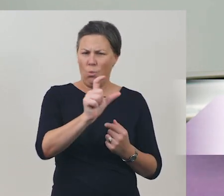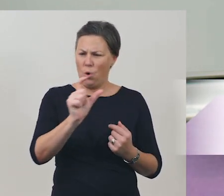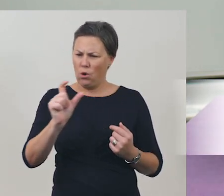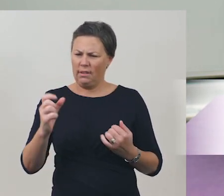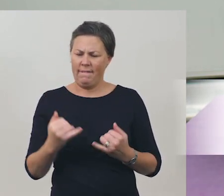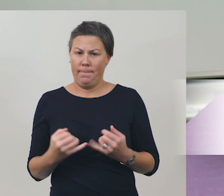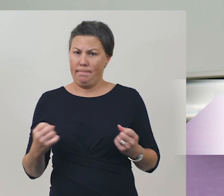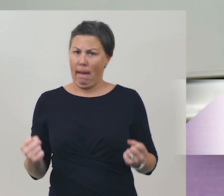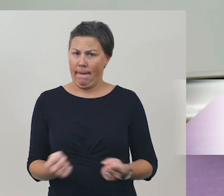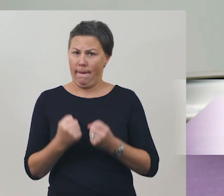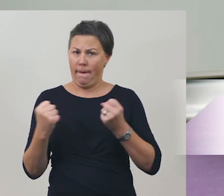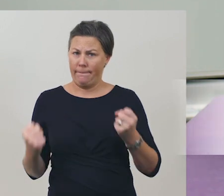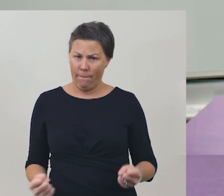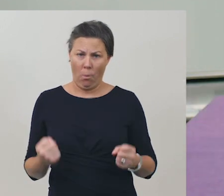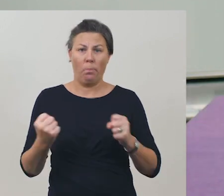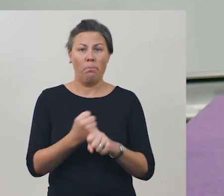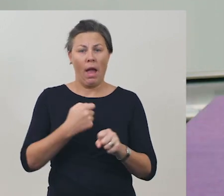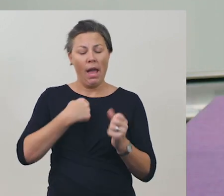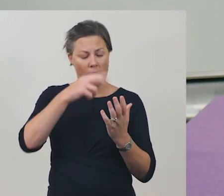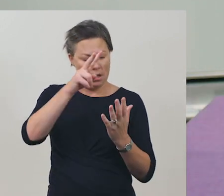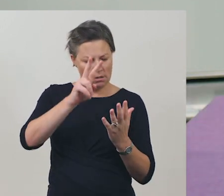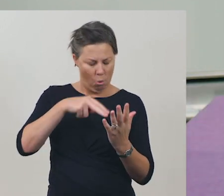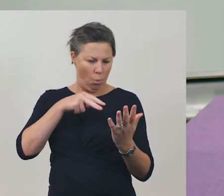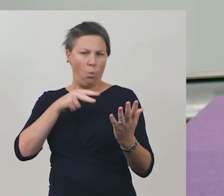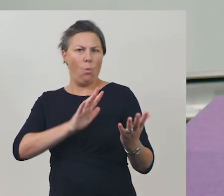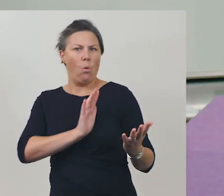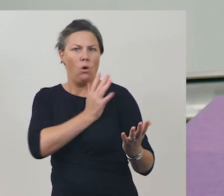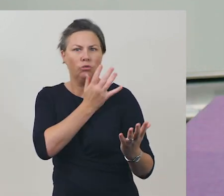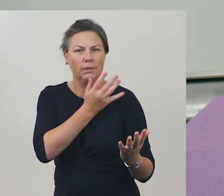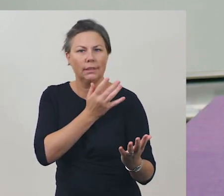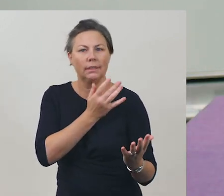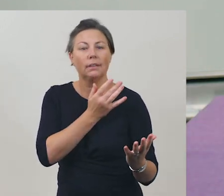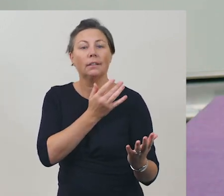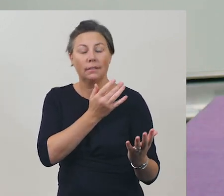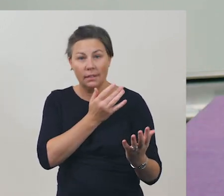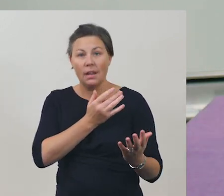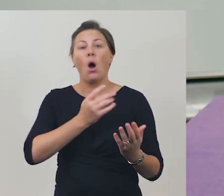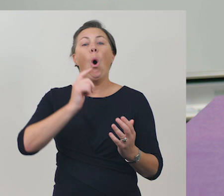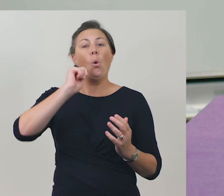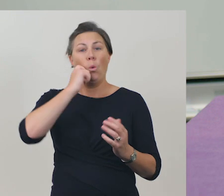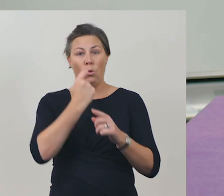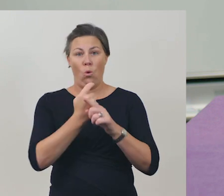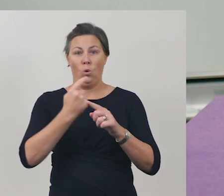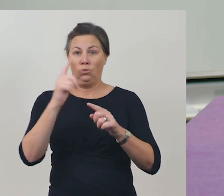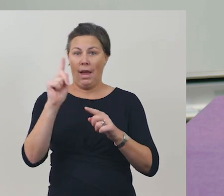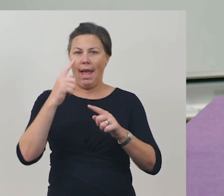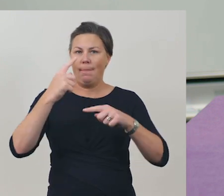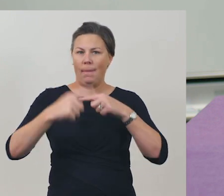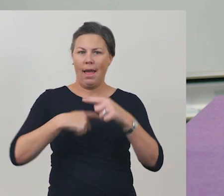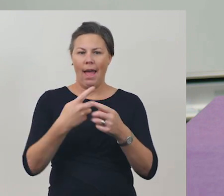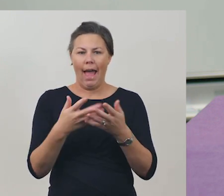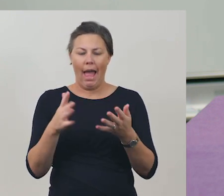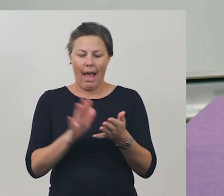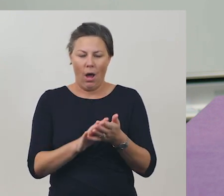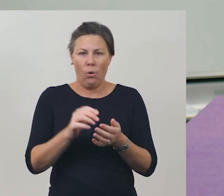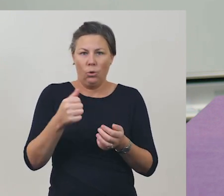that authors use to impact on the reader. Today we're going to have a look at how language is used to express opinions about people,